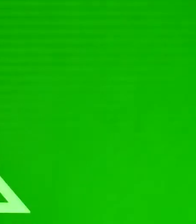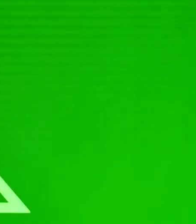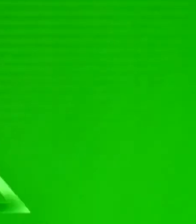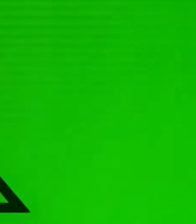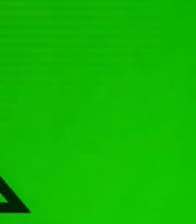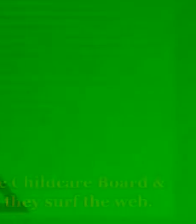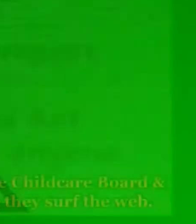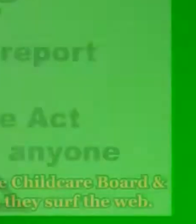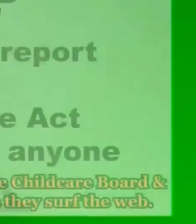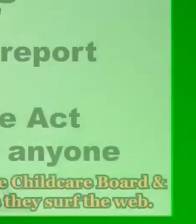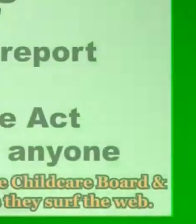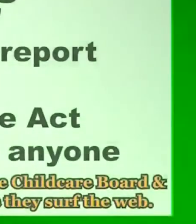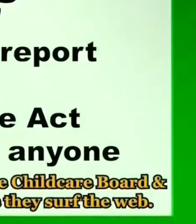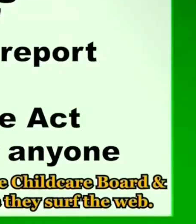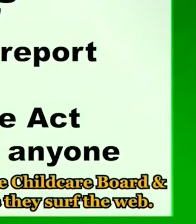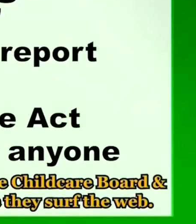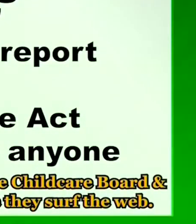be.